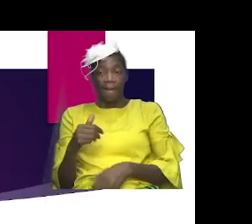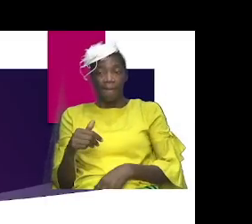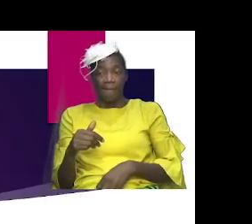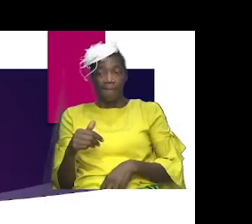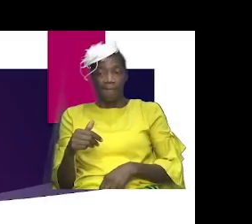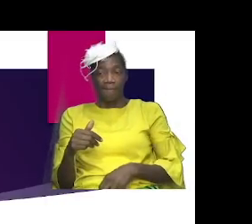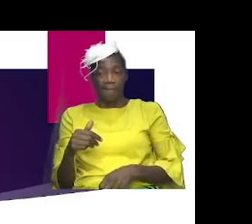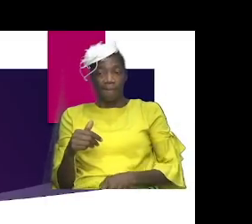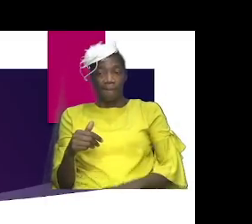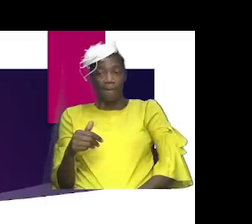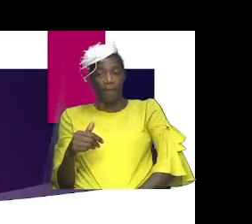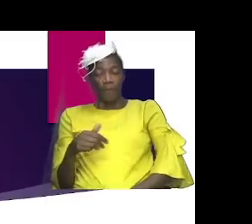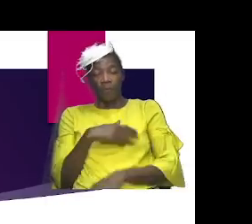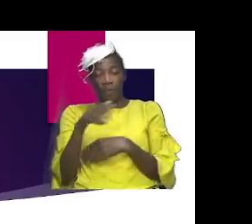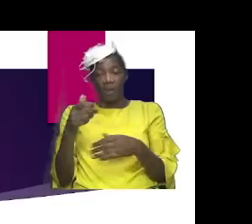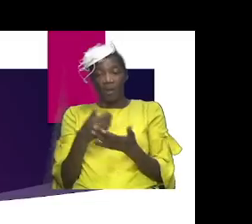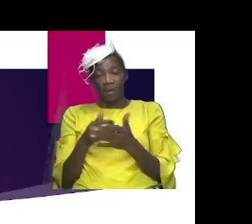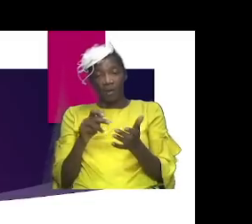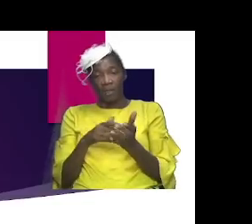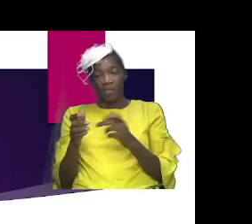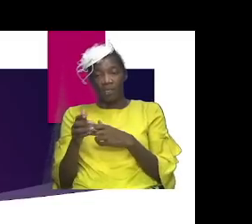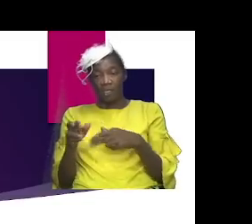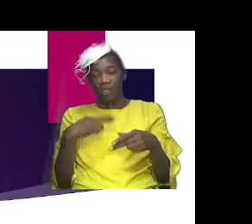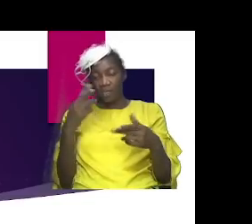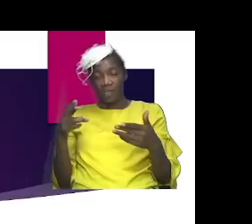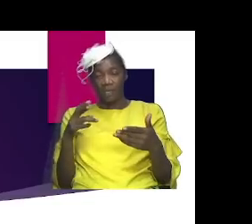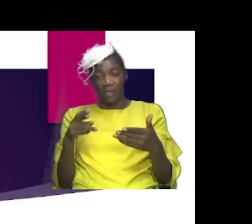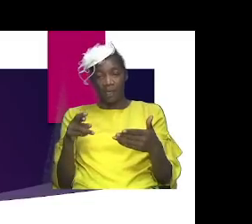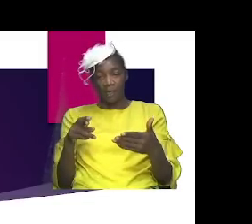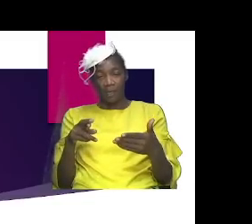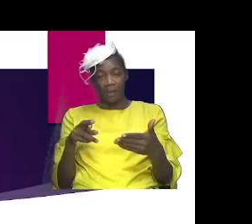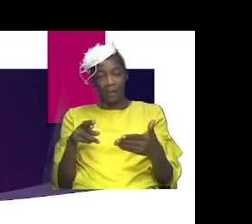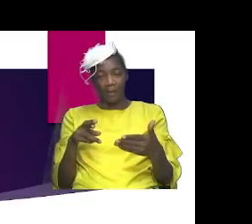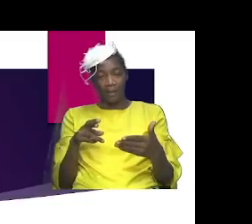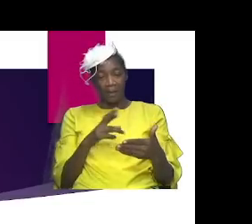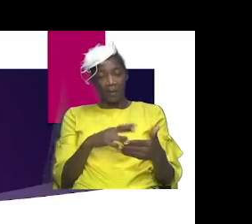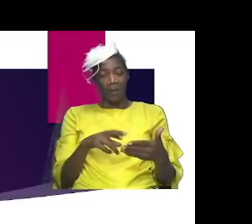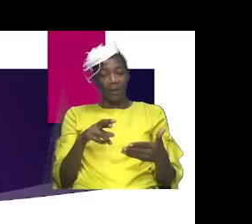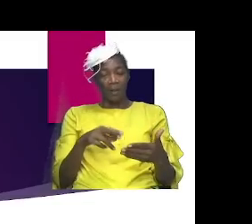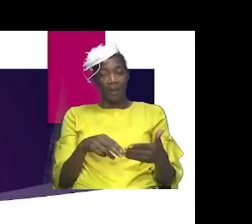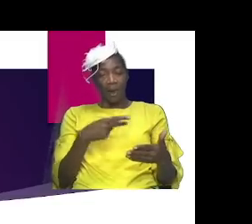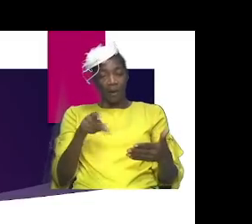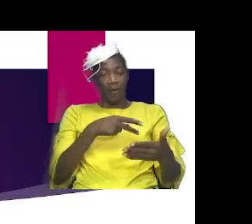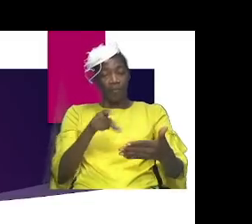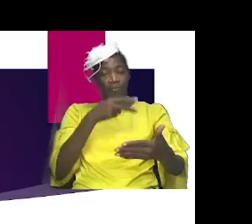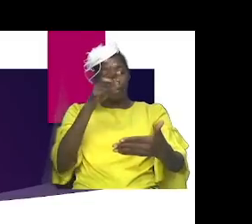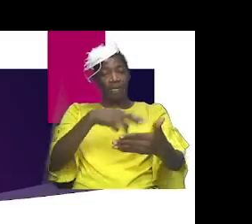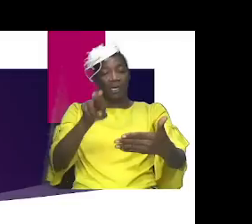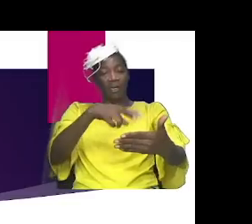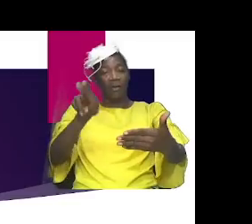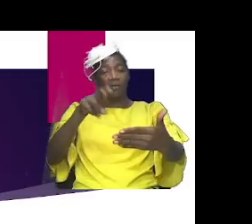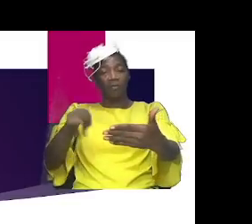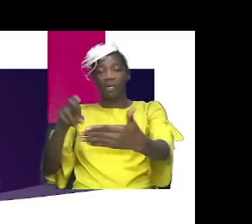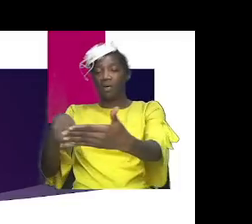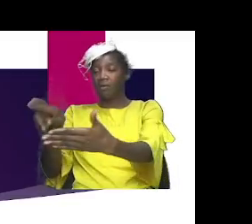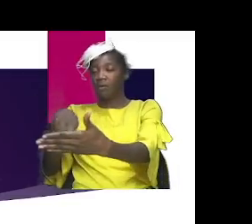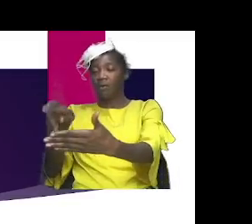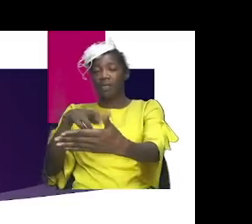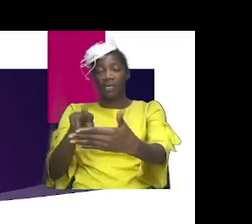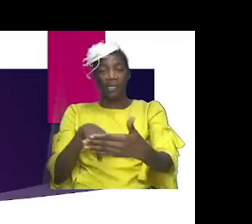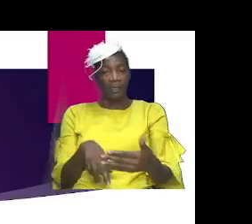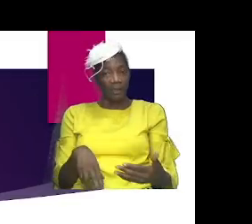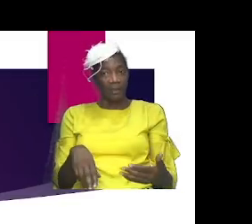the Lord Jesus will say, play the tape. Yes, play the tape. And our